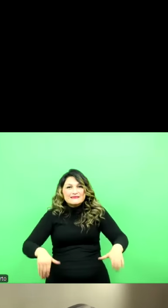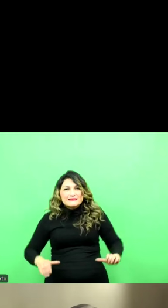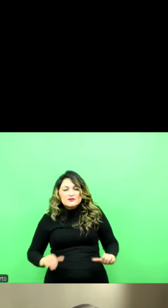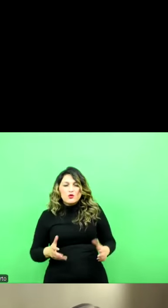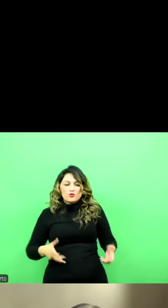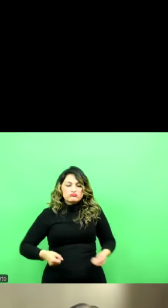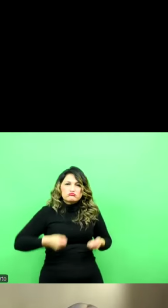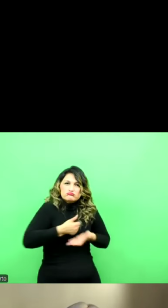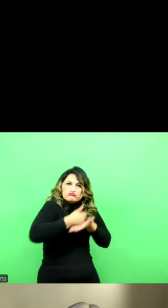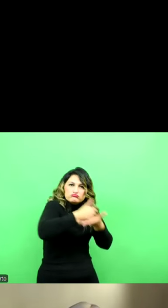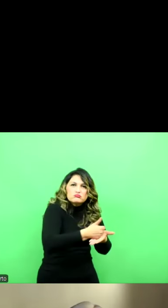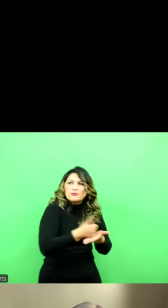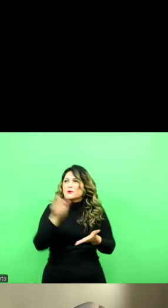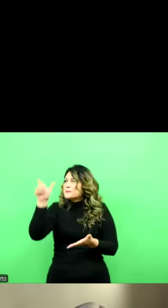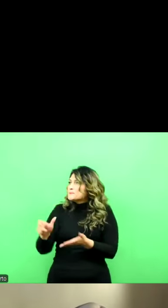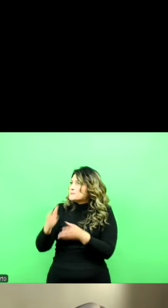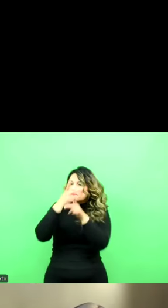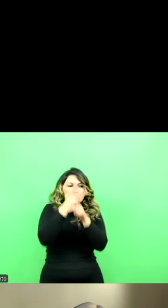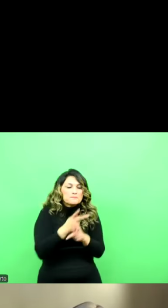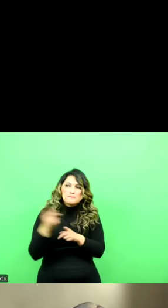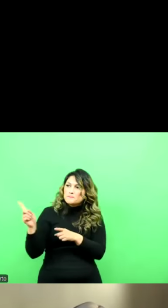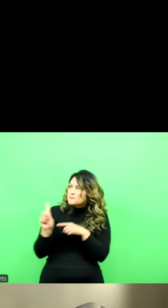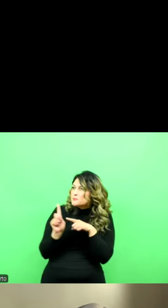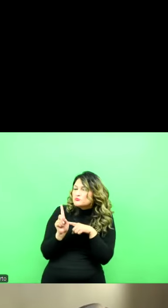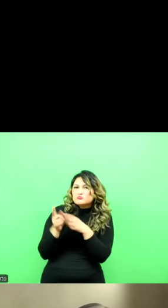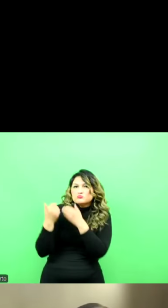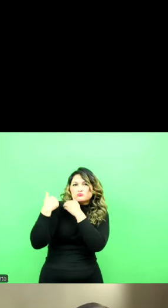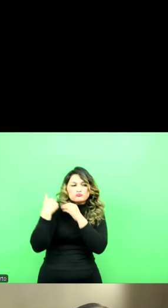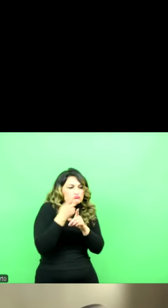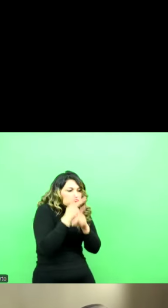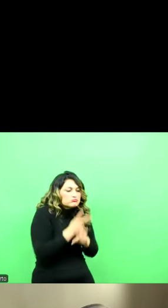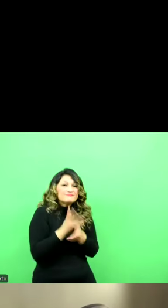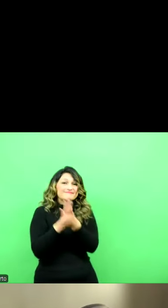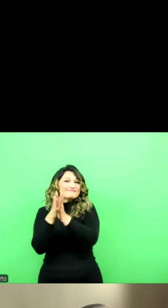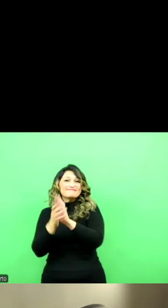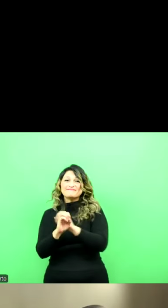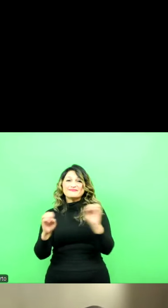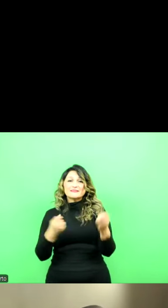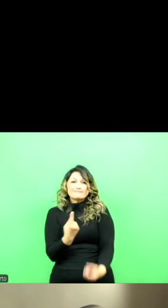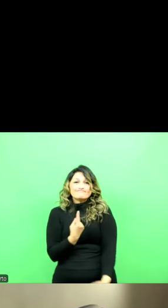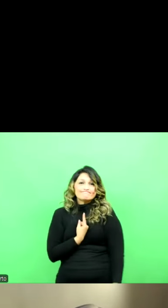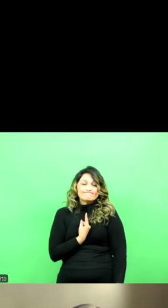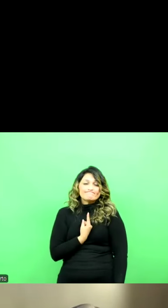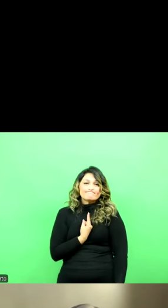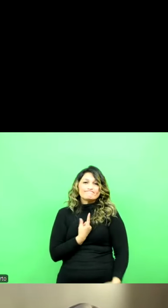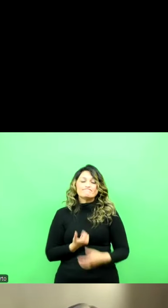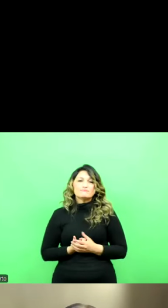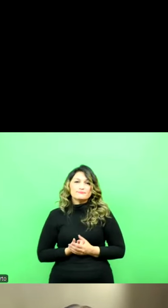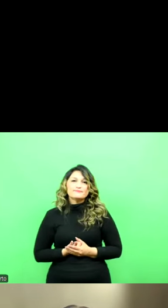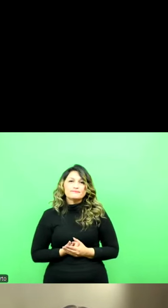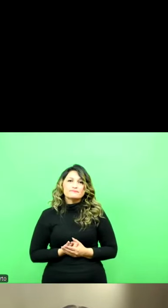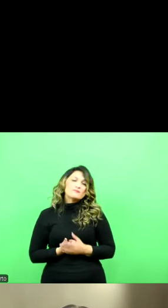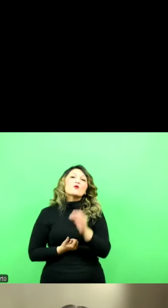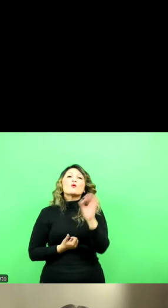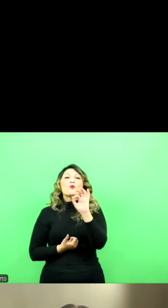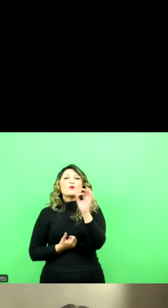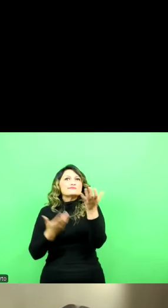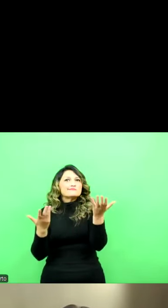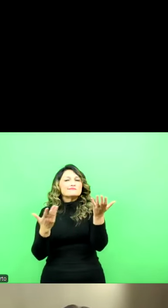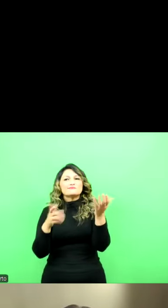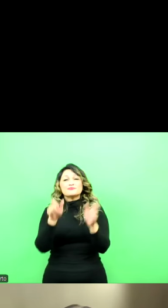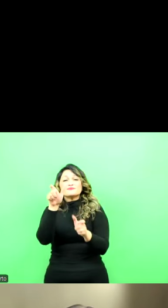it isn't just enough to think about elderly in homes or older persons in homes. There are profound